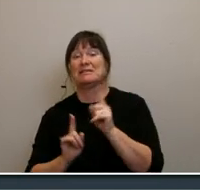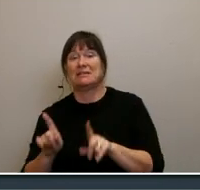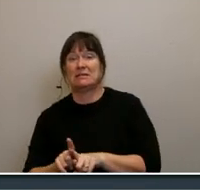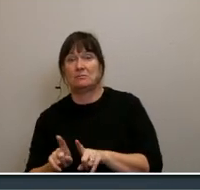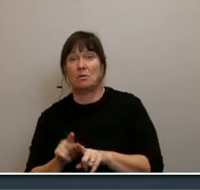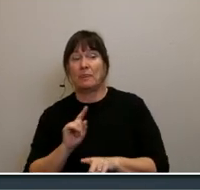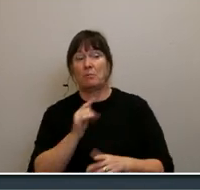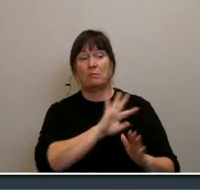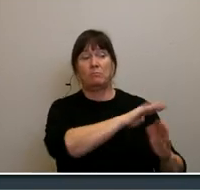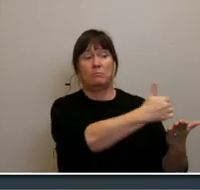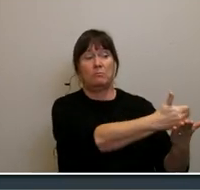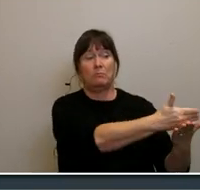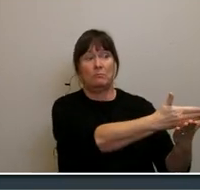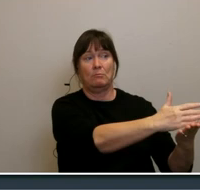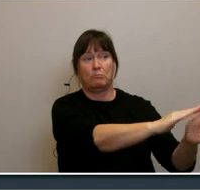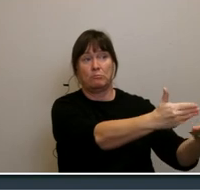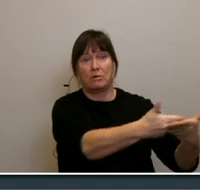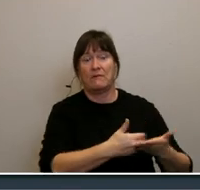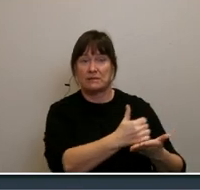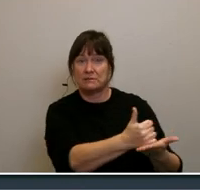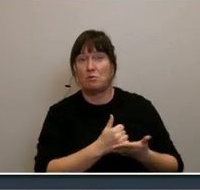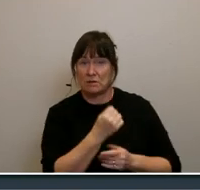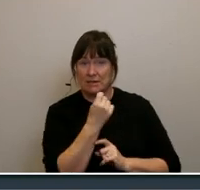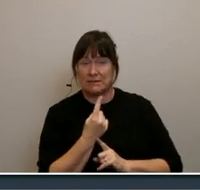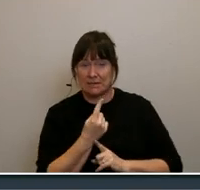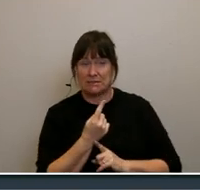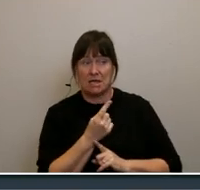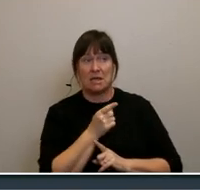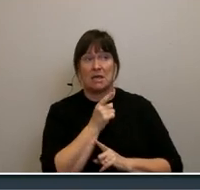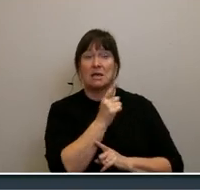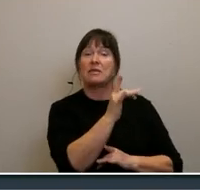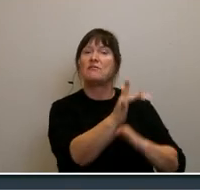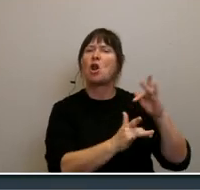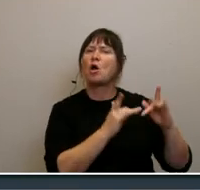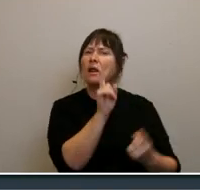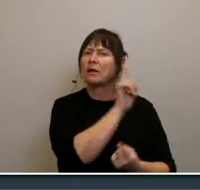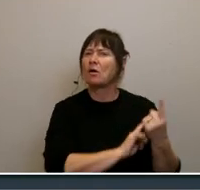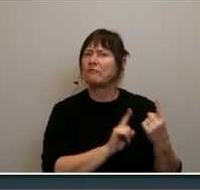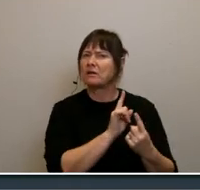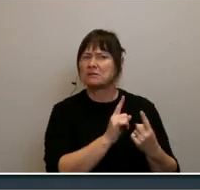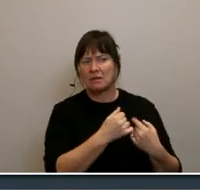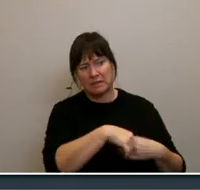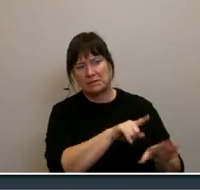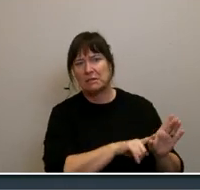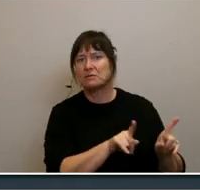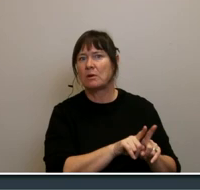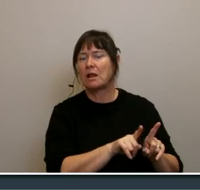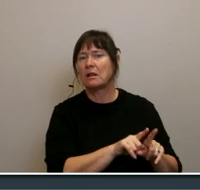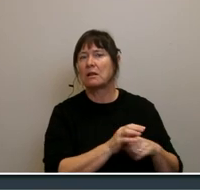And that would provide support and ideas. And they have a virtual online conference coming up later this year too,